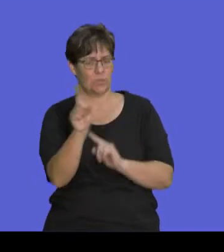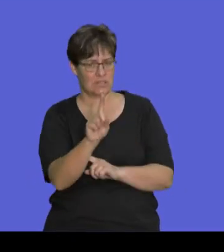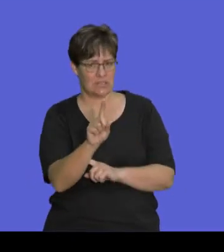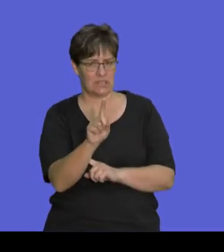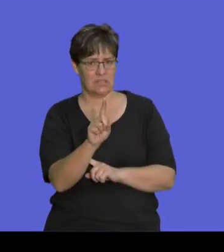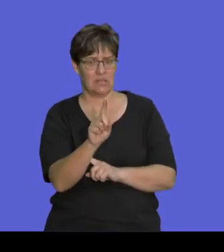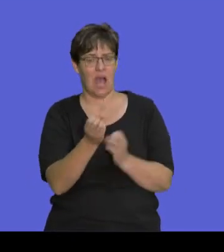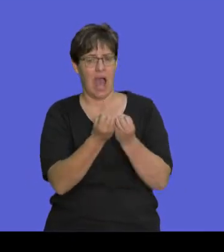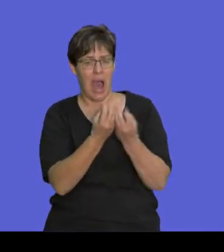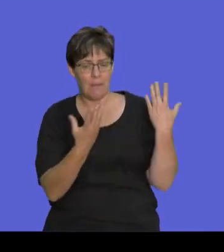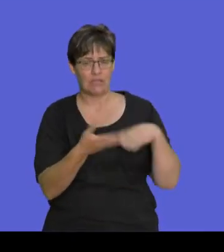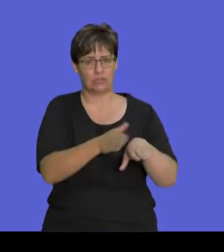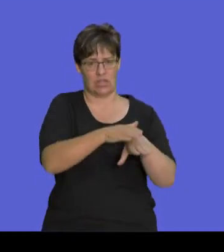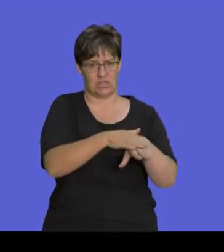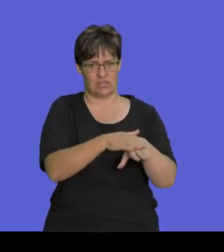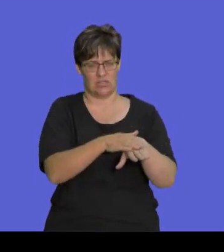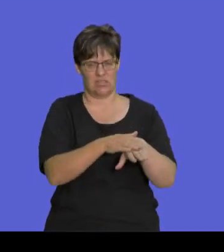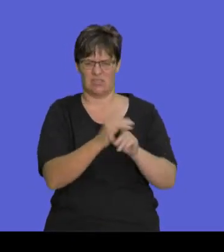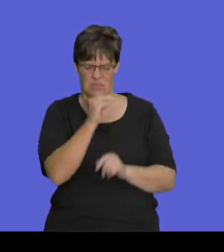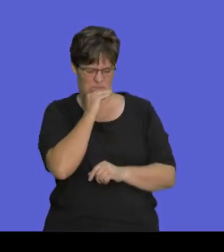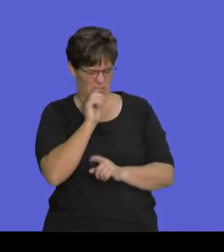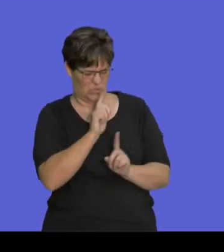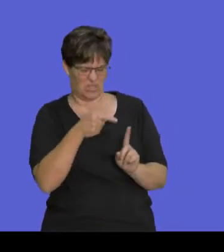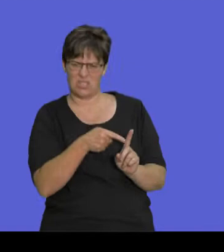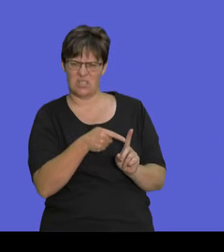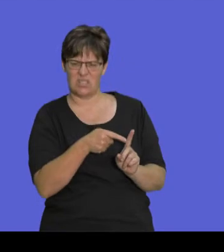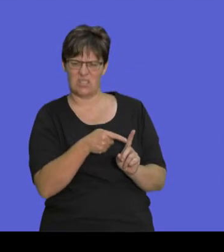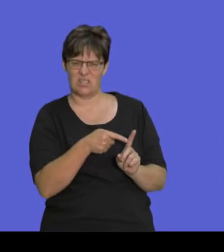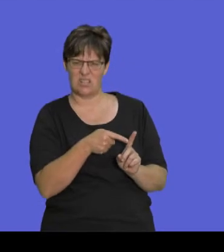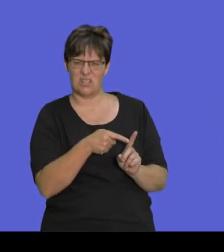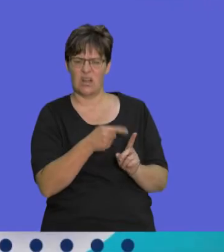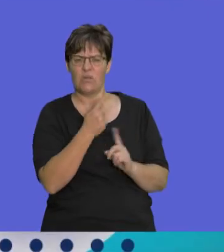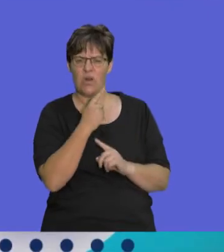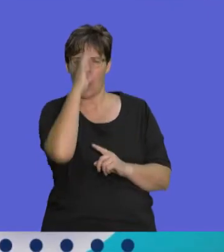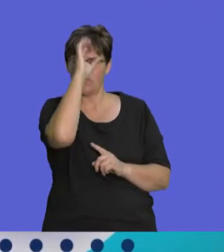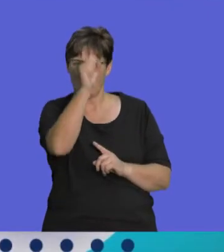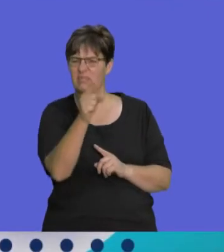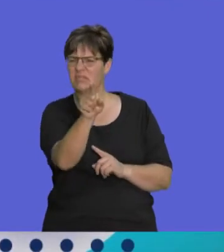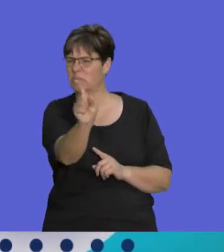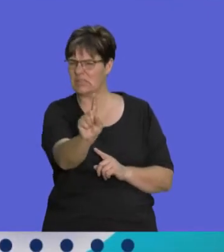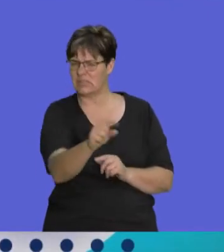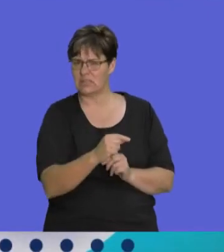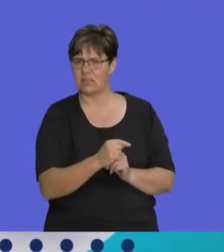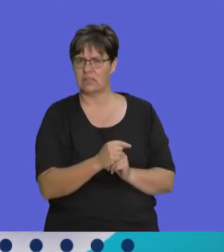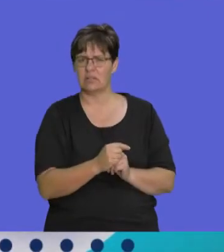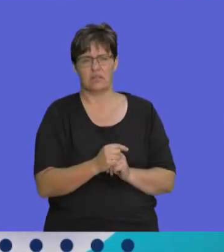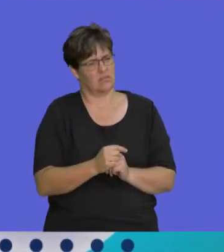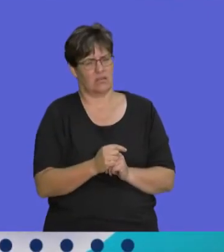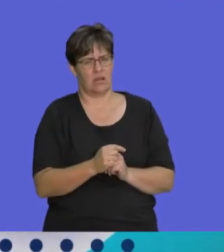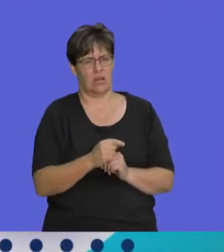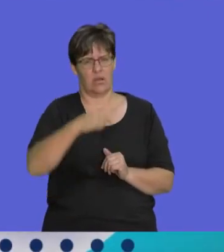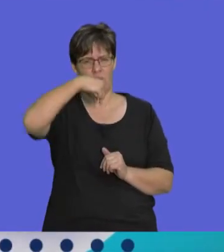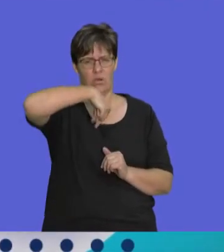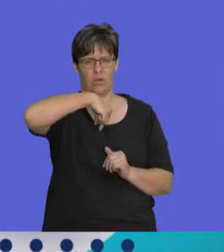of quantization of charge. Exactly what do we mean when we talk about the fact that, just to remind ourselves that what exactly do we mean when we